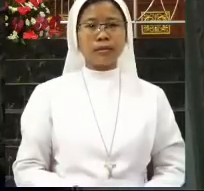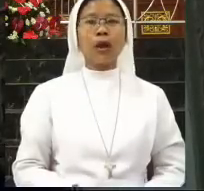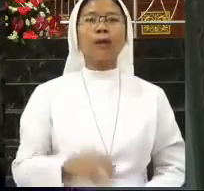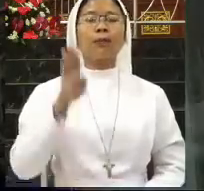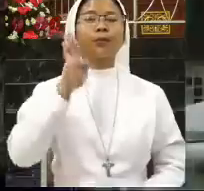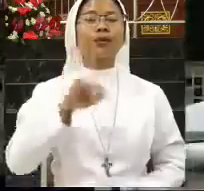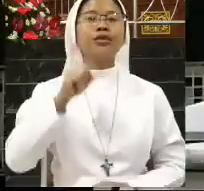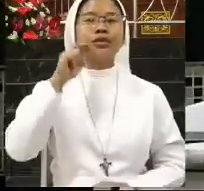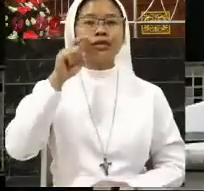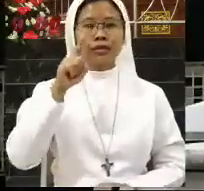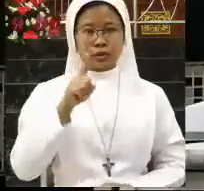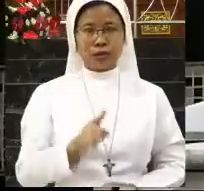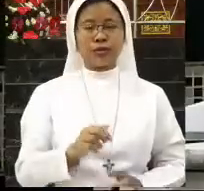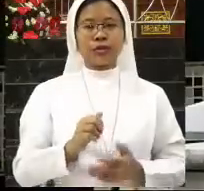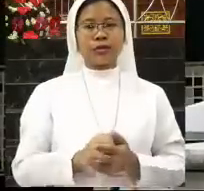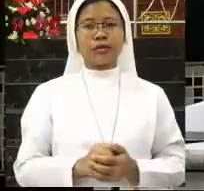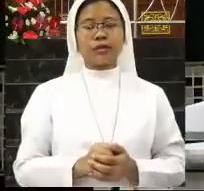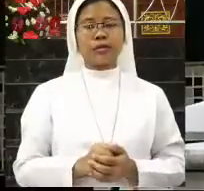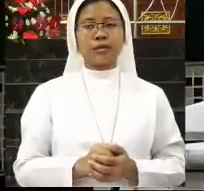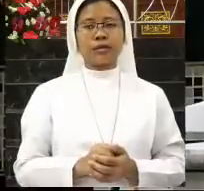Brothers and sisters,